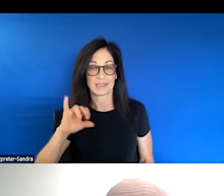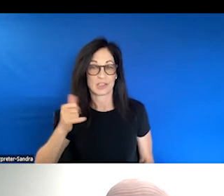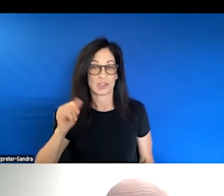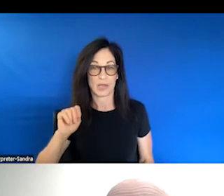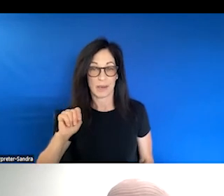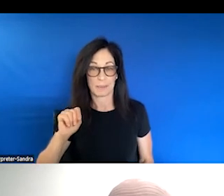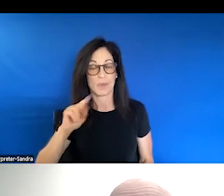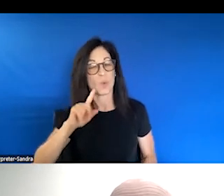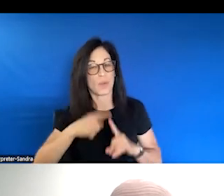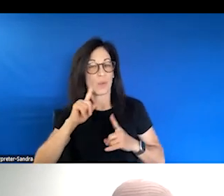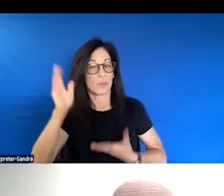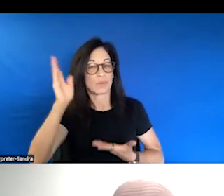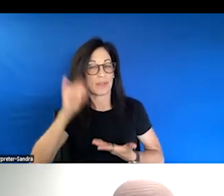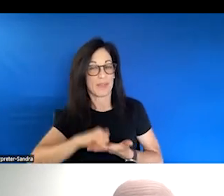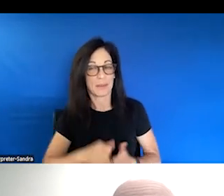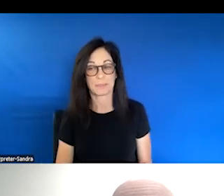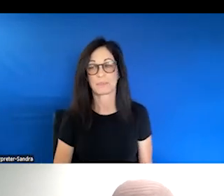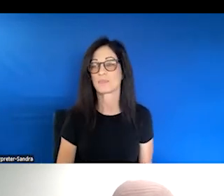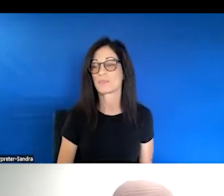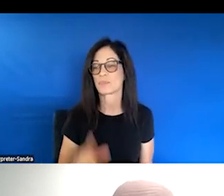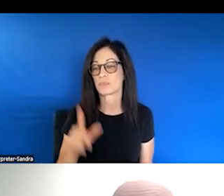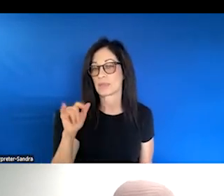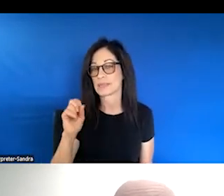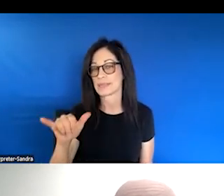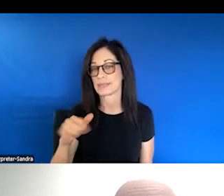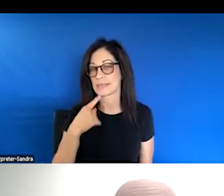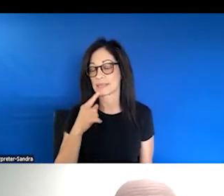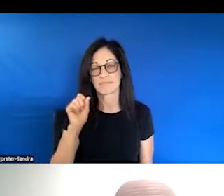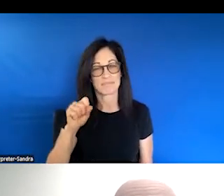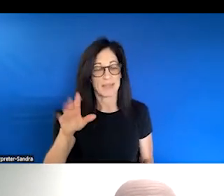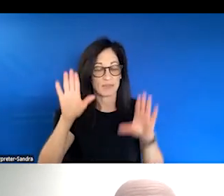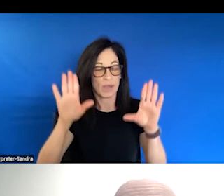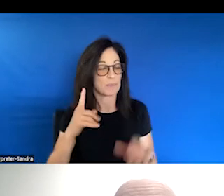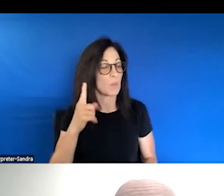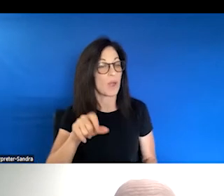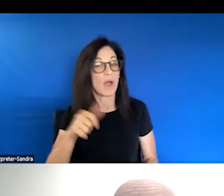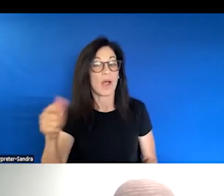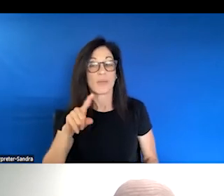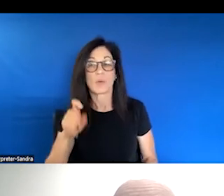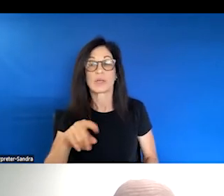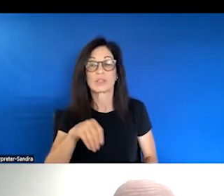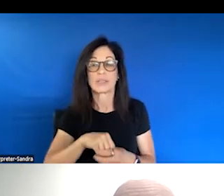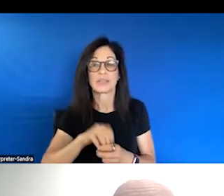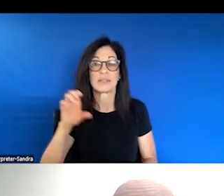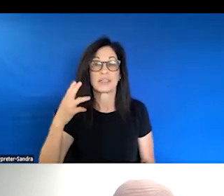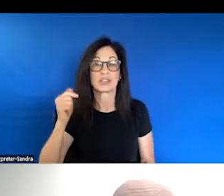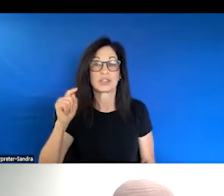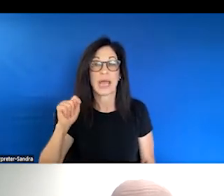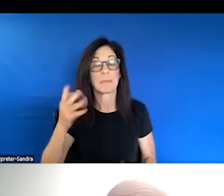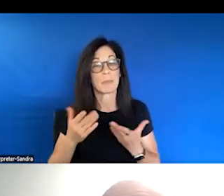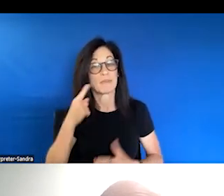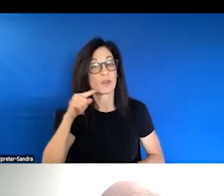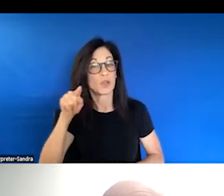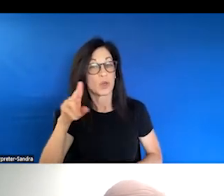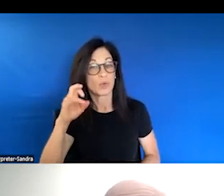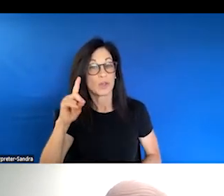presented. That's great. And then one other question here in the chat, and this may be for you, Richard, or maybe something we can